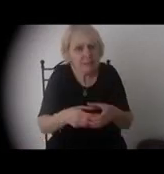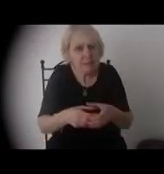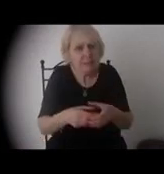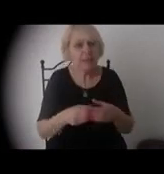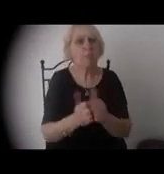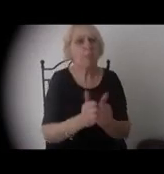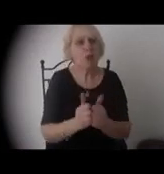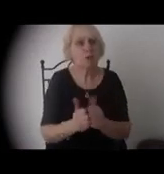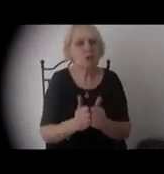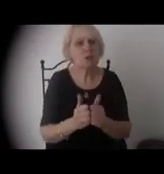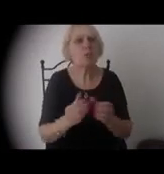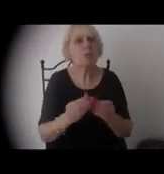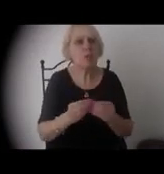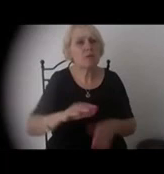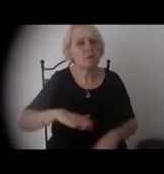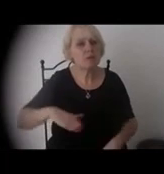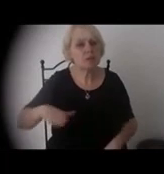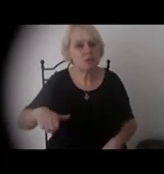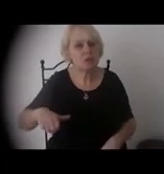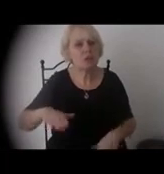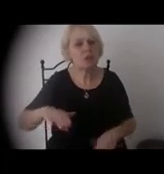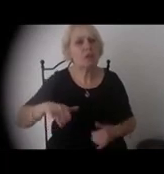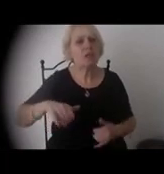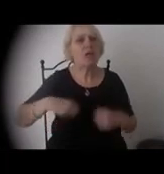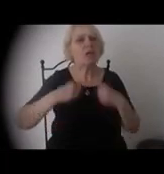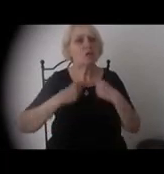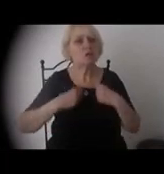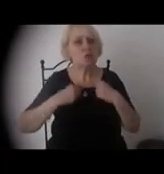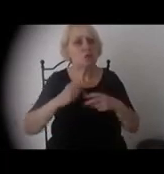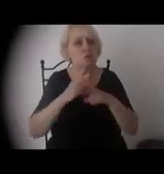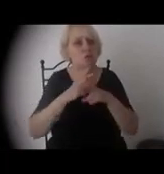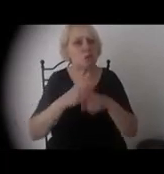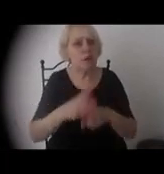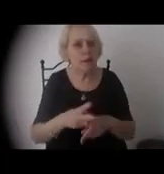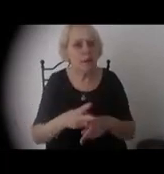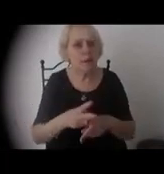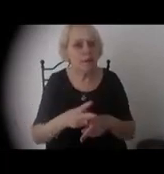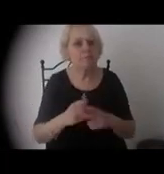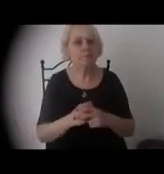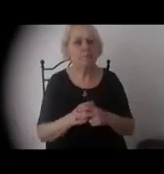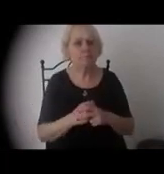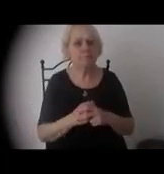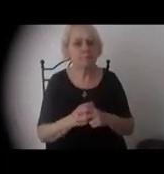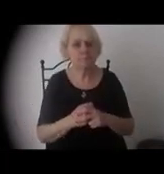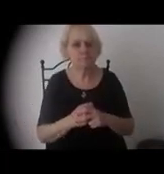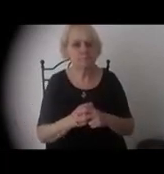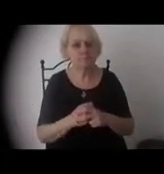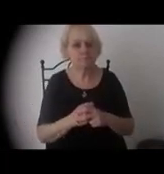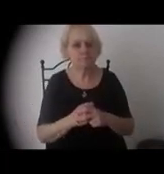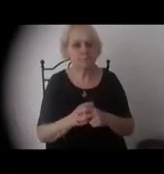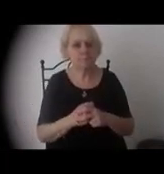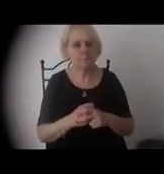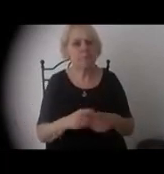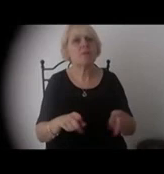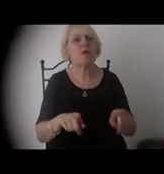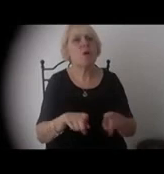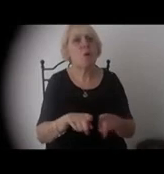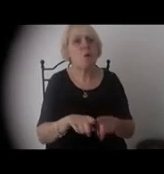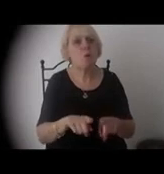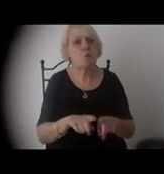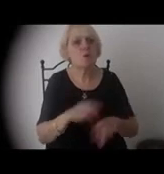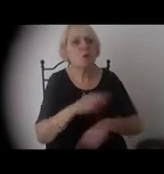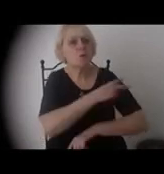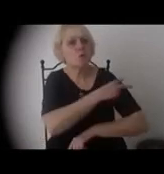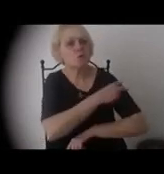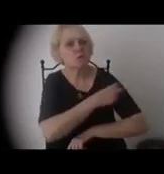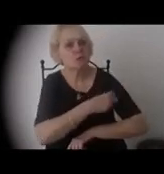closely in partnership with children's social care, supporting looked after children in the borough. And then we also have